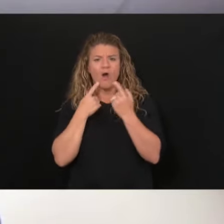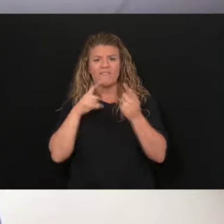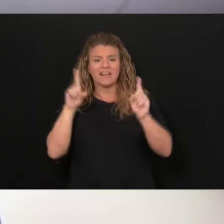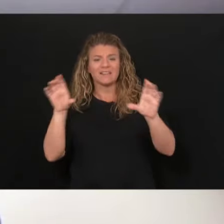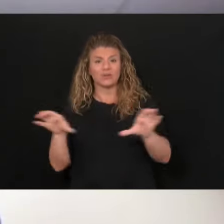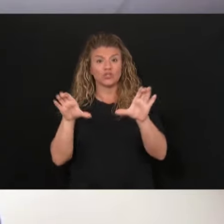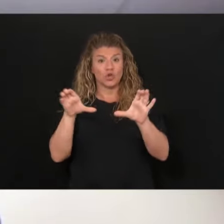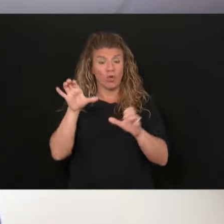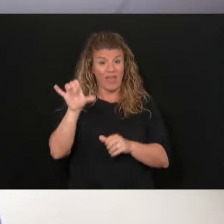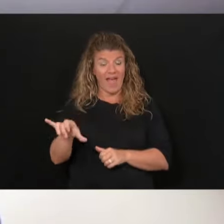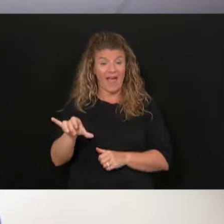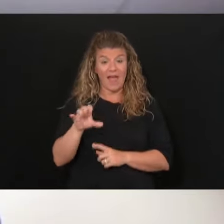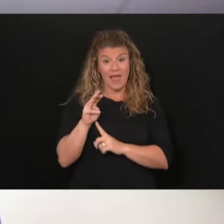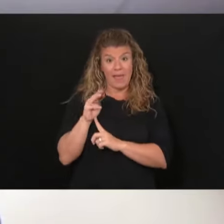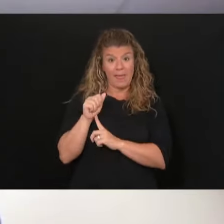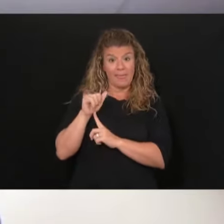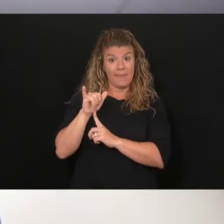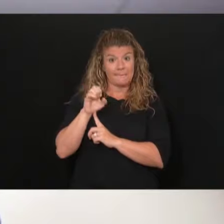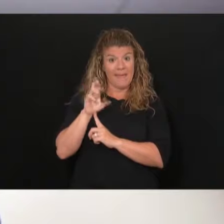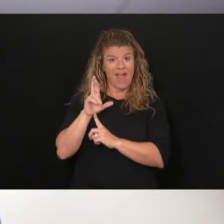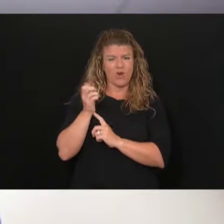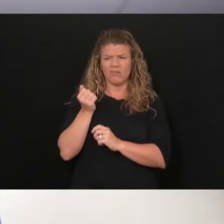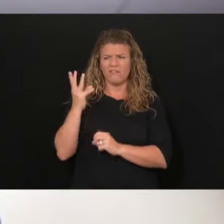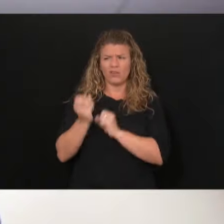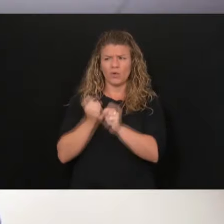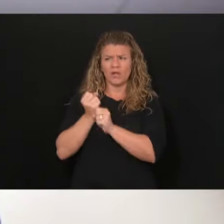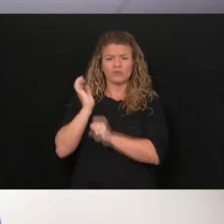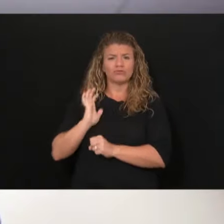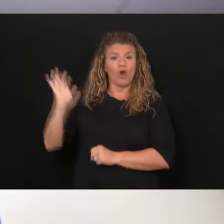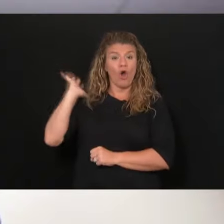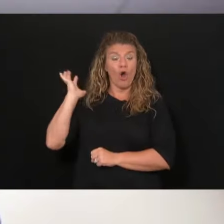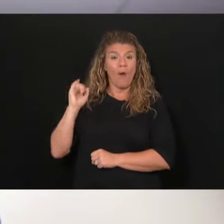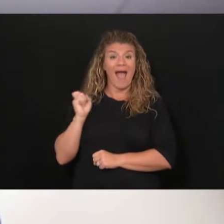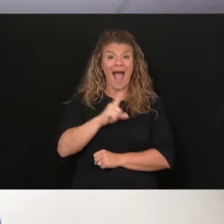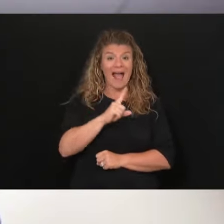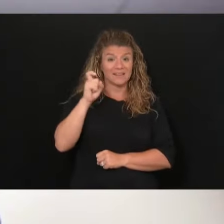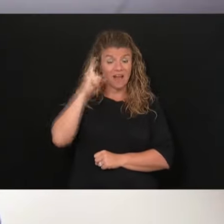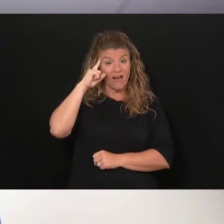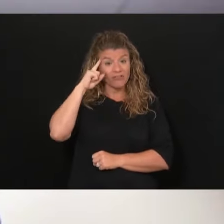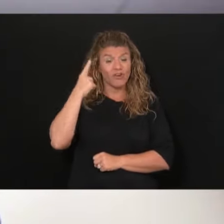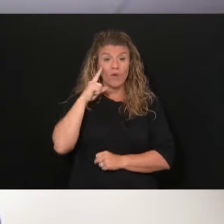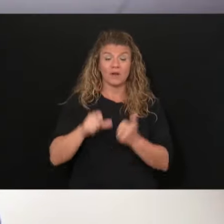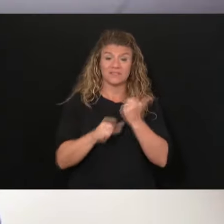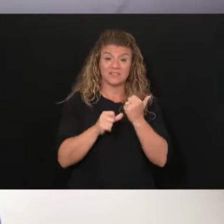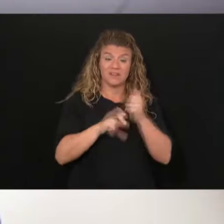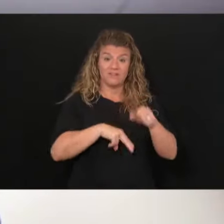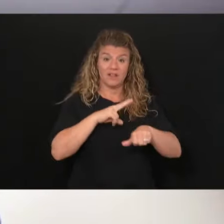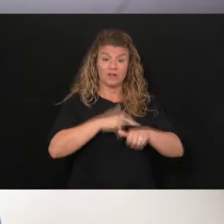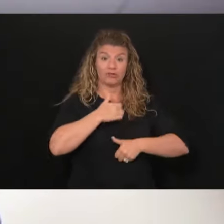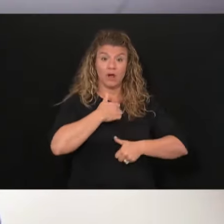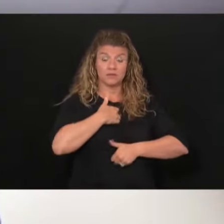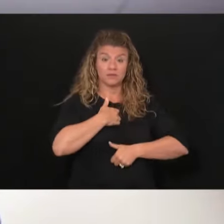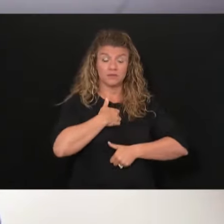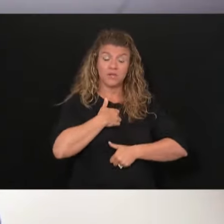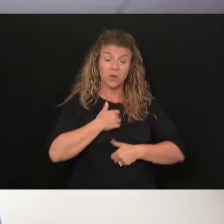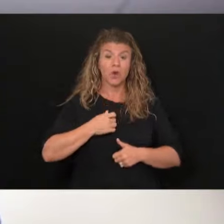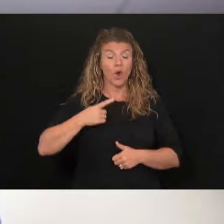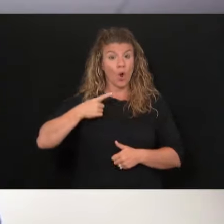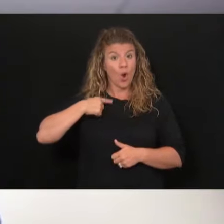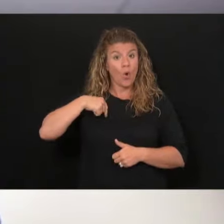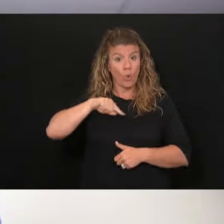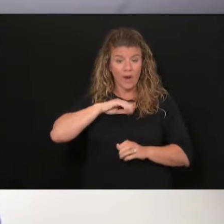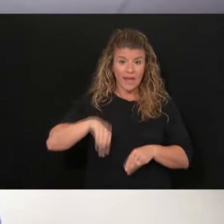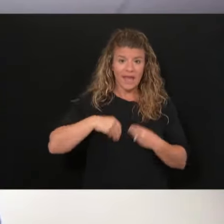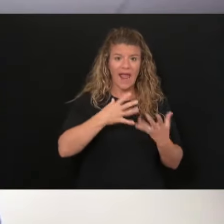mayor asked the governor a couple years ago for assistance from the National Guard. The Guard came in and provided what we call backside